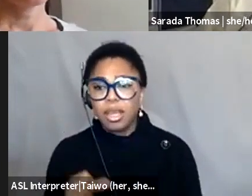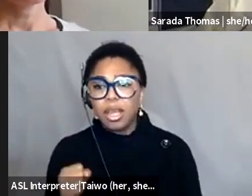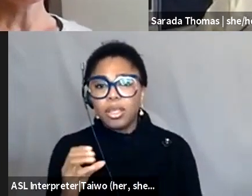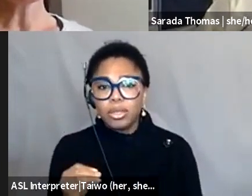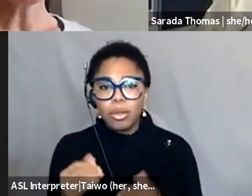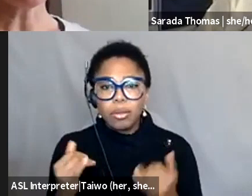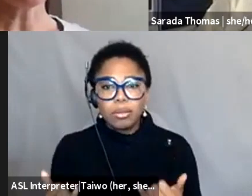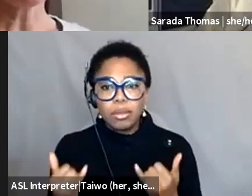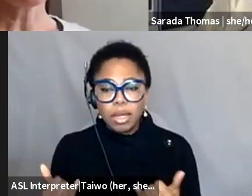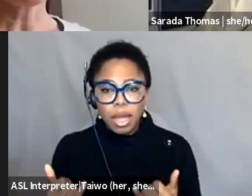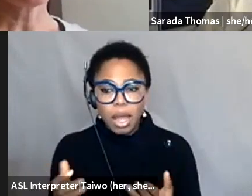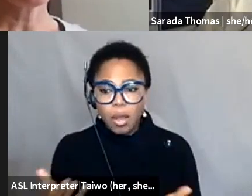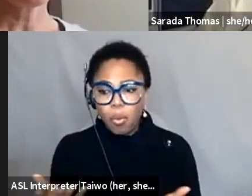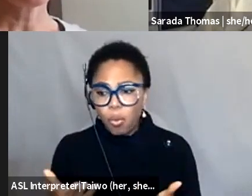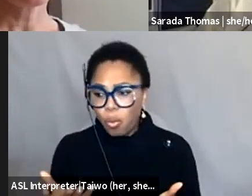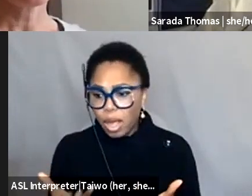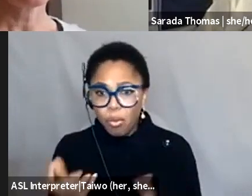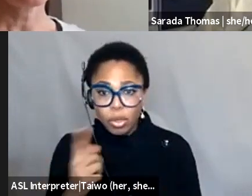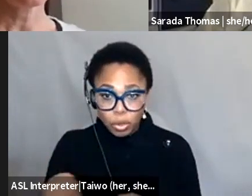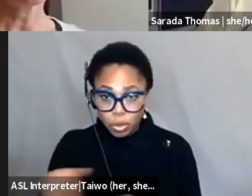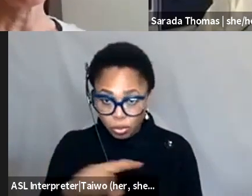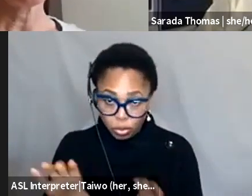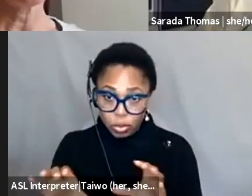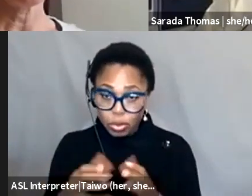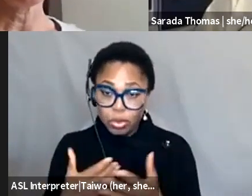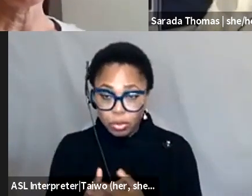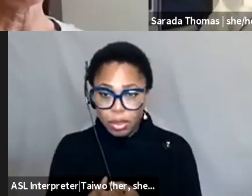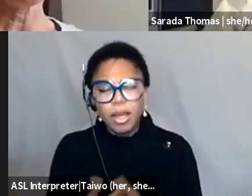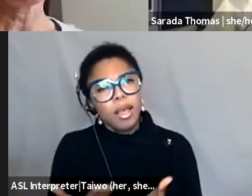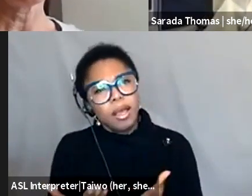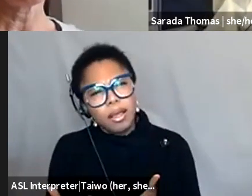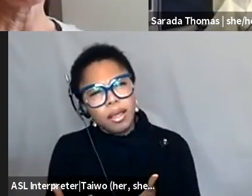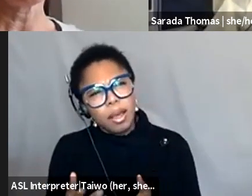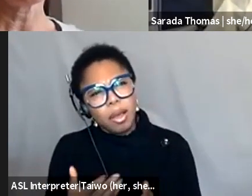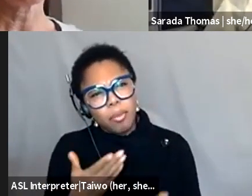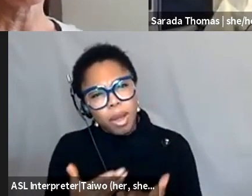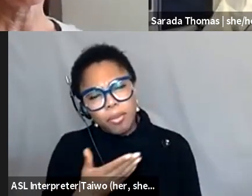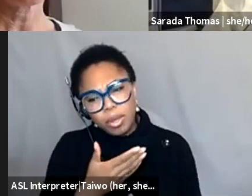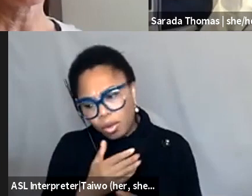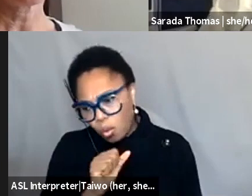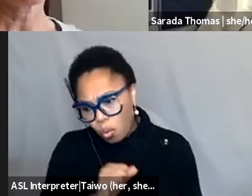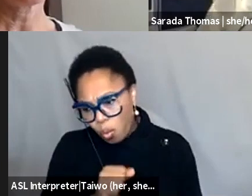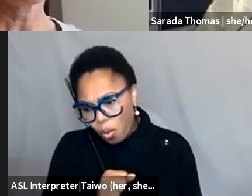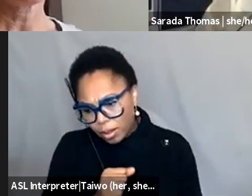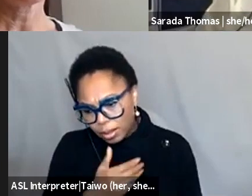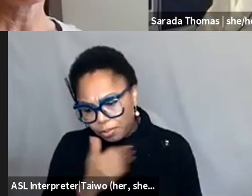what I would like you to do is, it actually works probably best if you stay in gallery